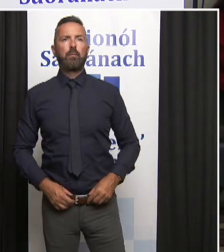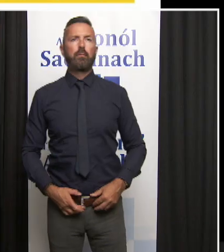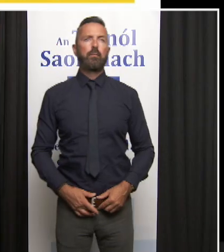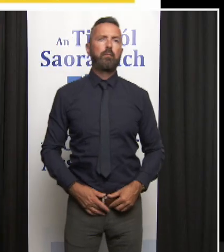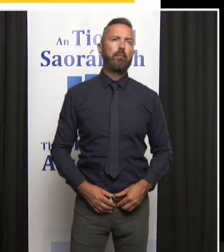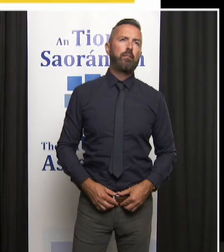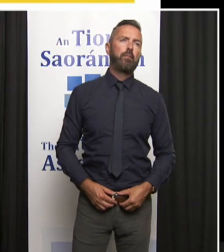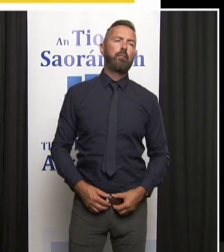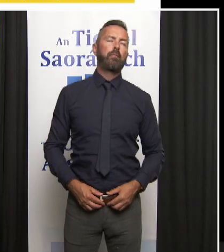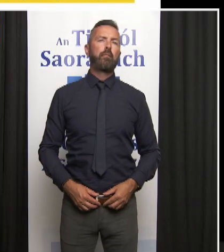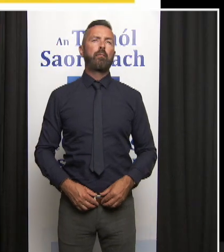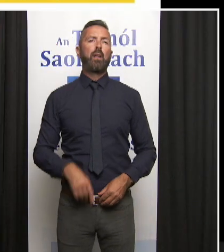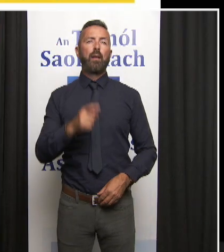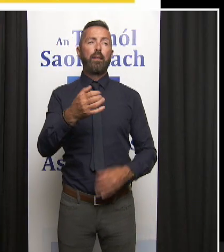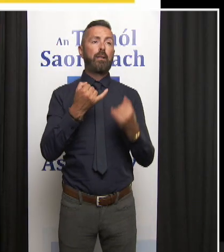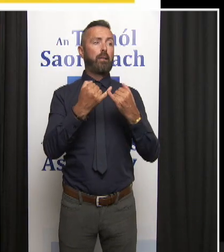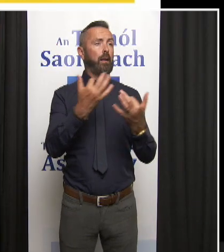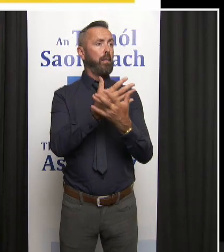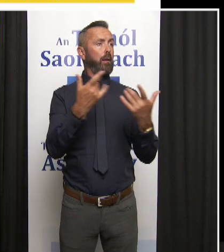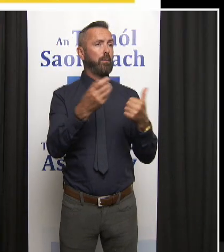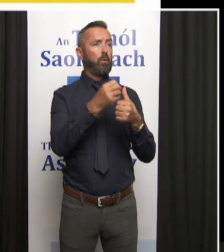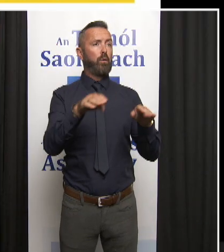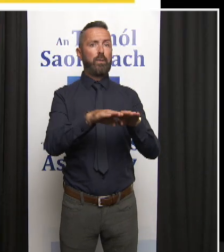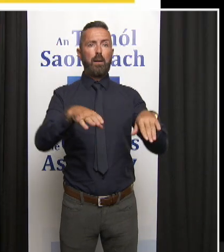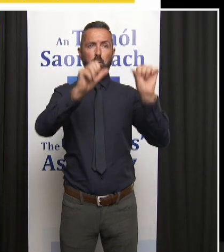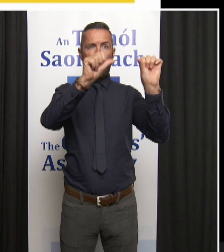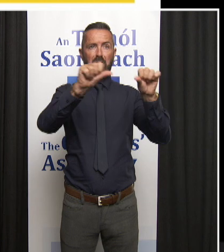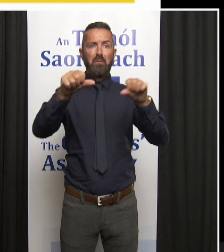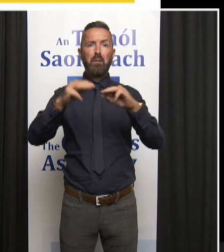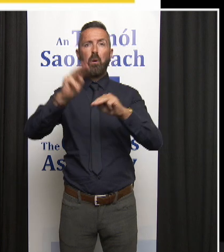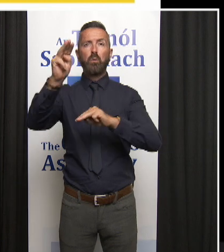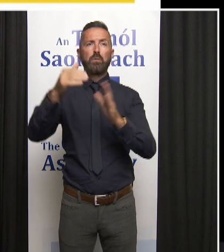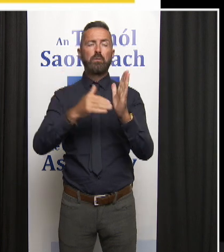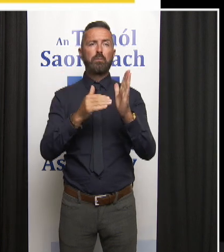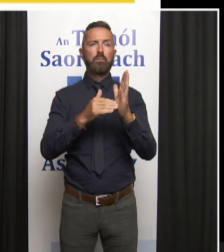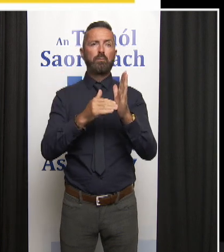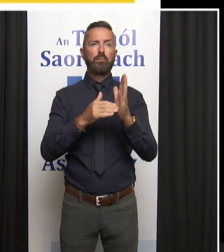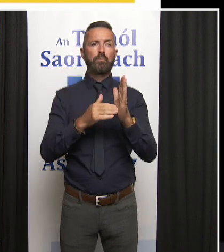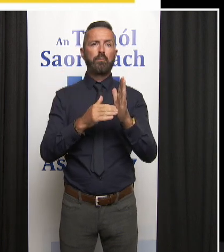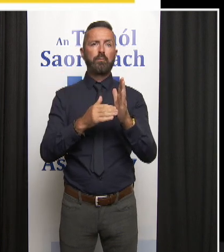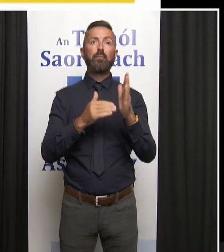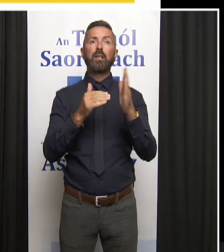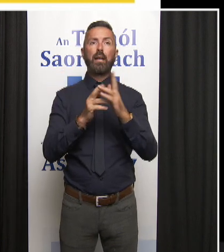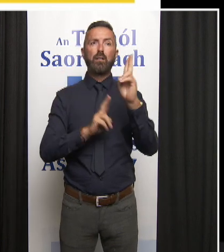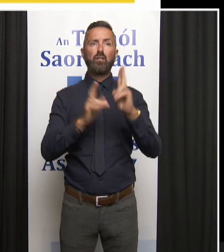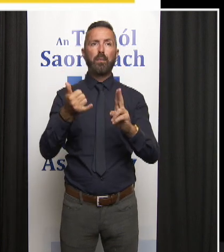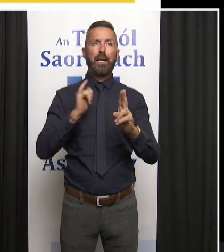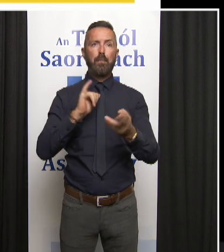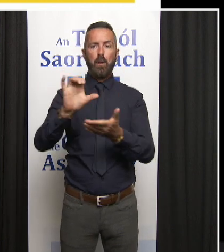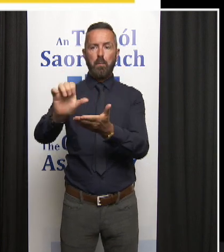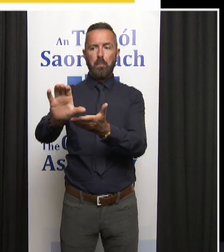So this one, like a lot of people, I think we found we agreed with a lot of it, which was, yes, they should be able to borrow or raise